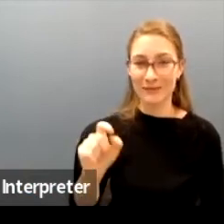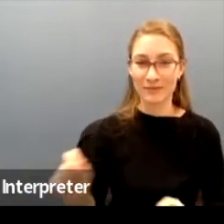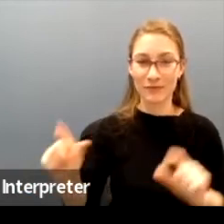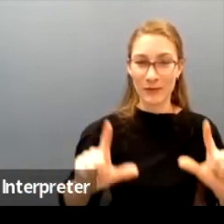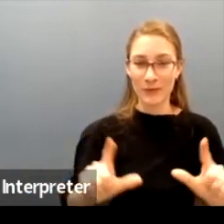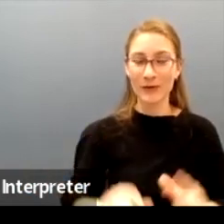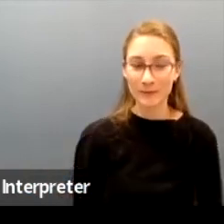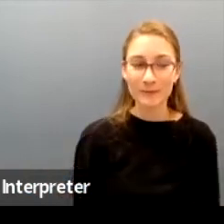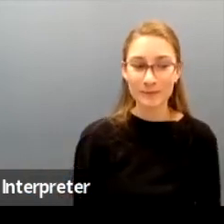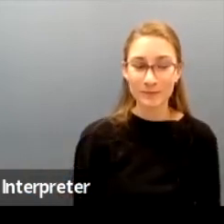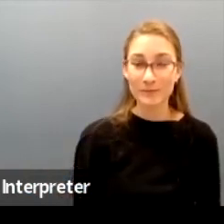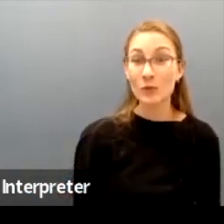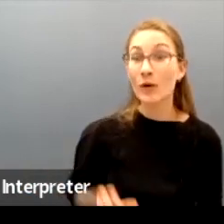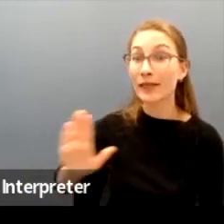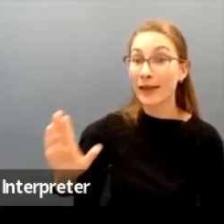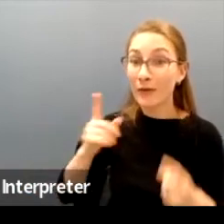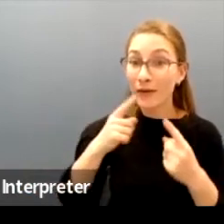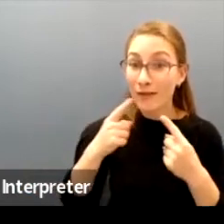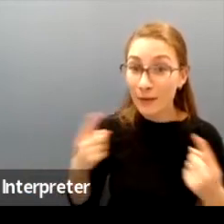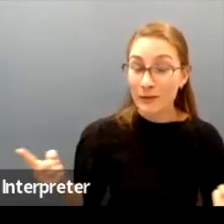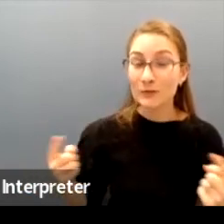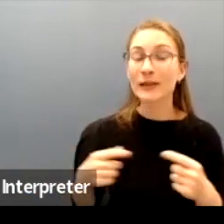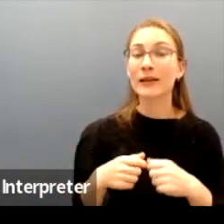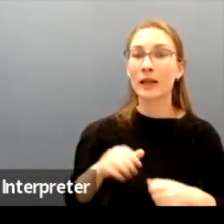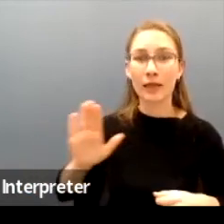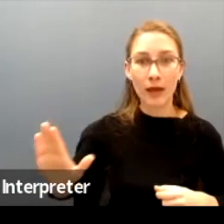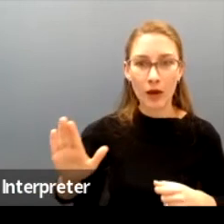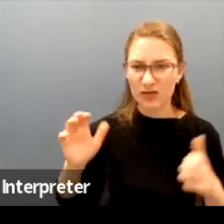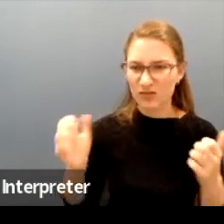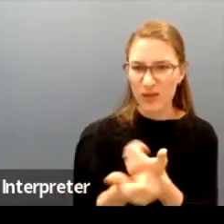trying to accomplishment, and just really how to integrate it into their everyday life.